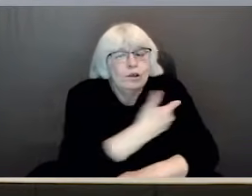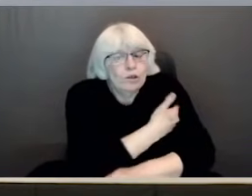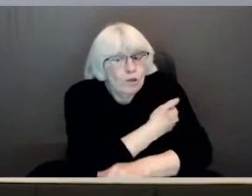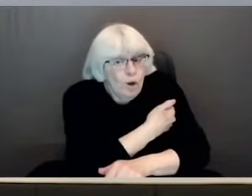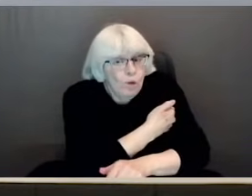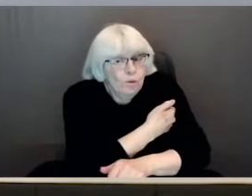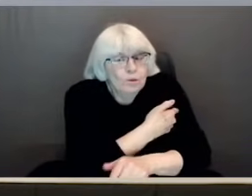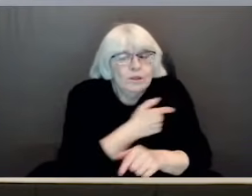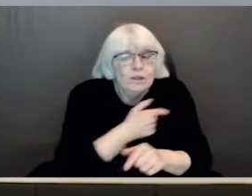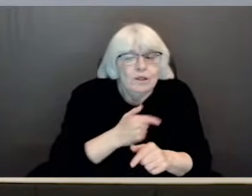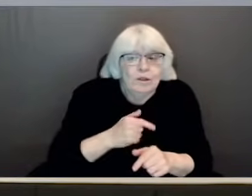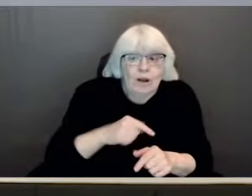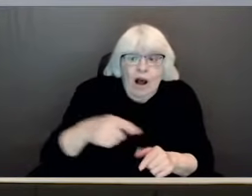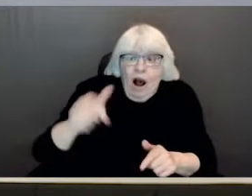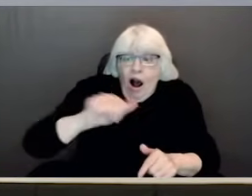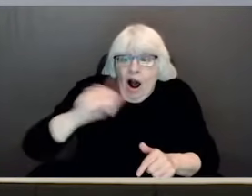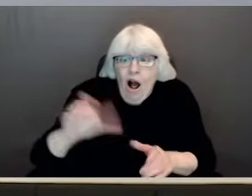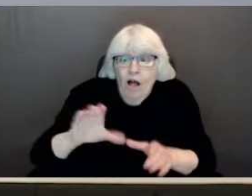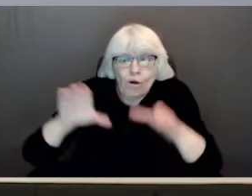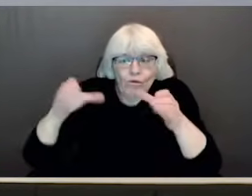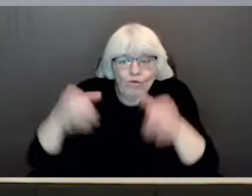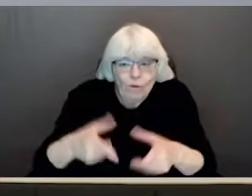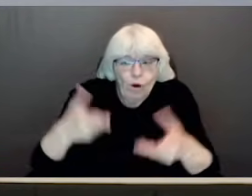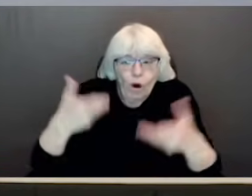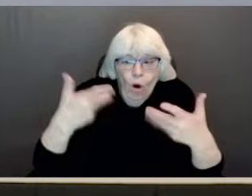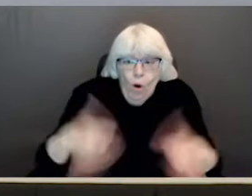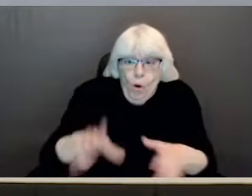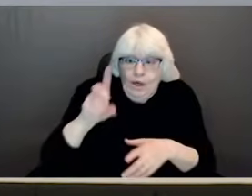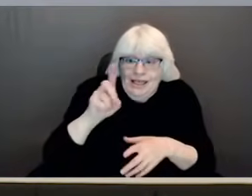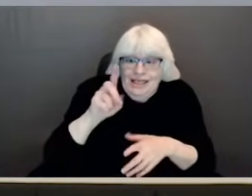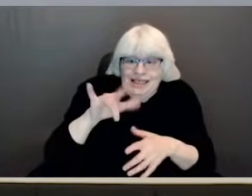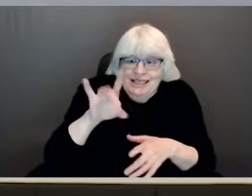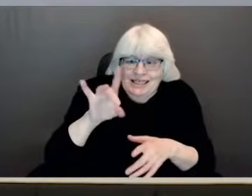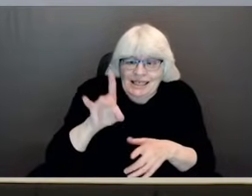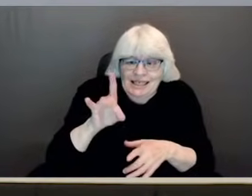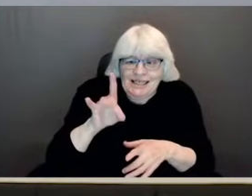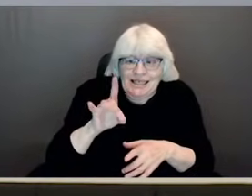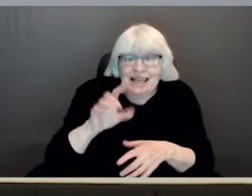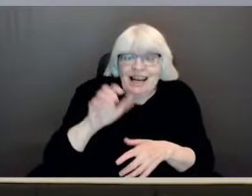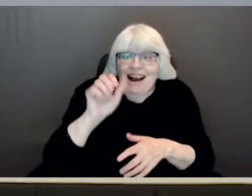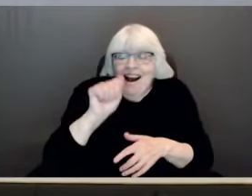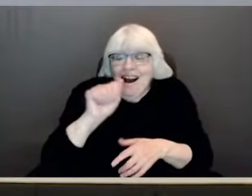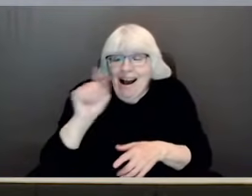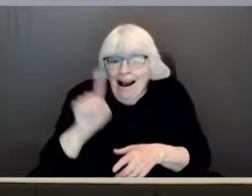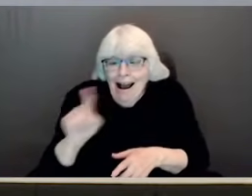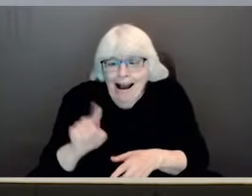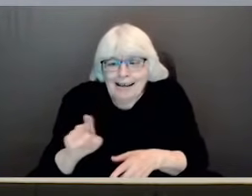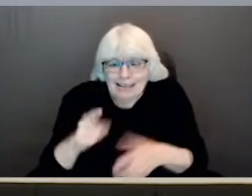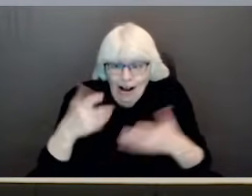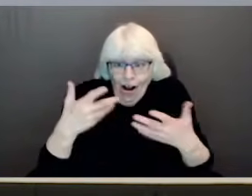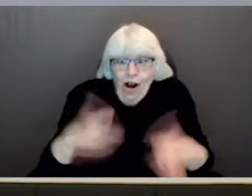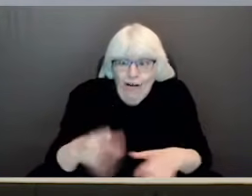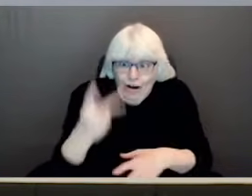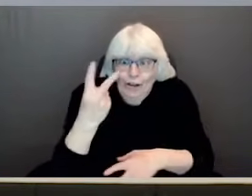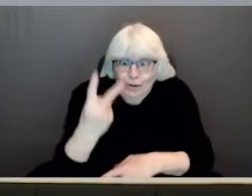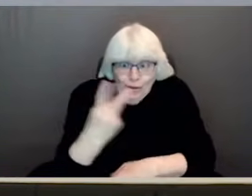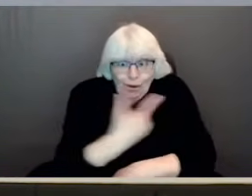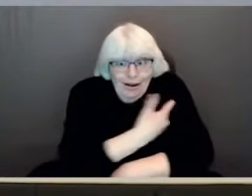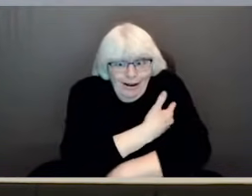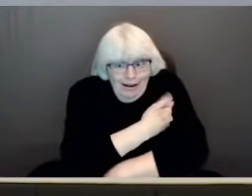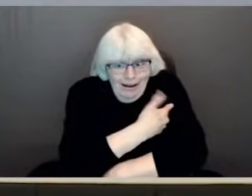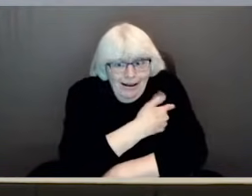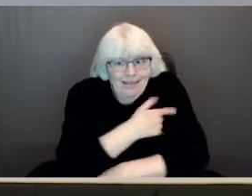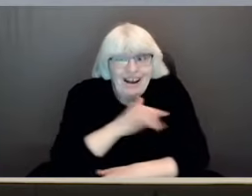recommended to receive a booster dose. Again, these are if they've received their 2nd dose 6 months ago. So,